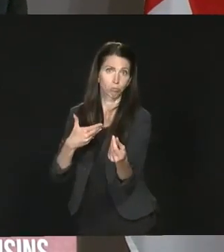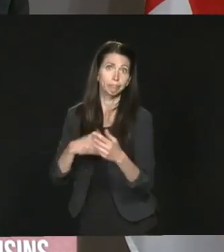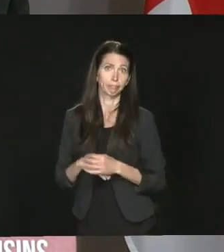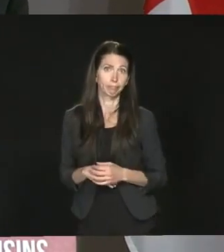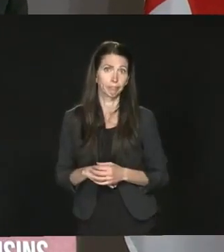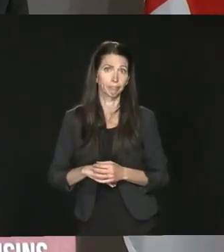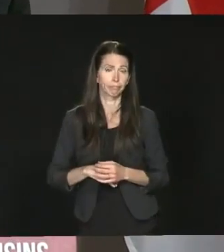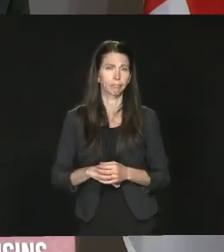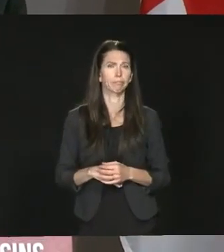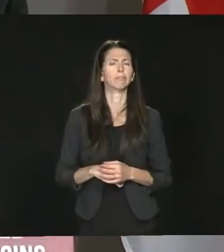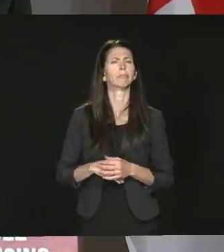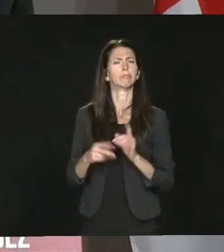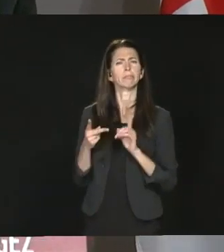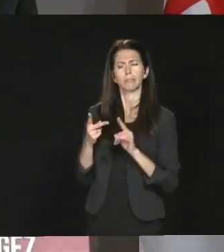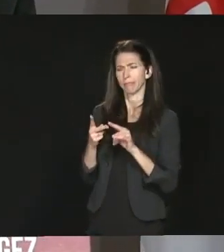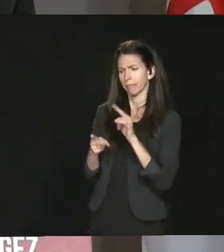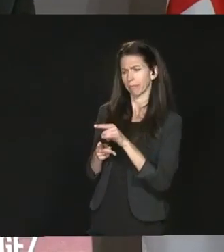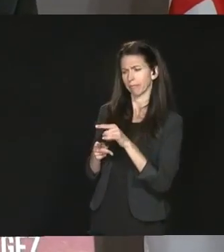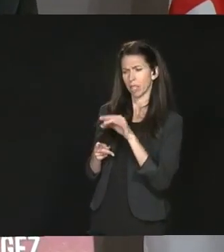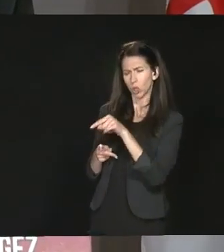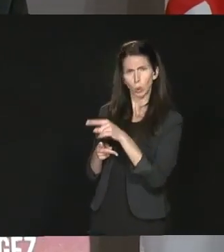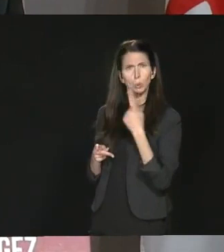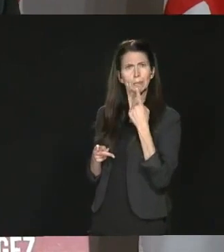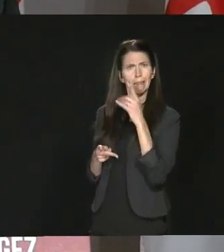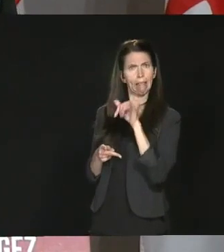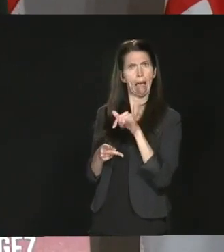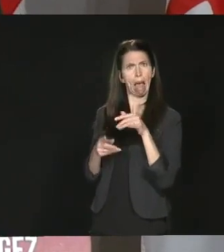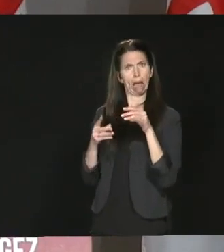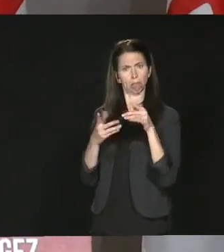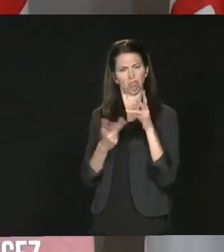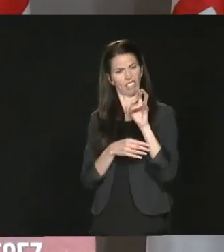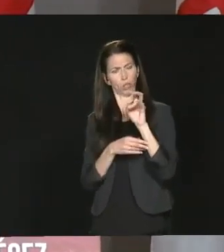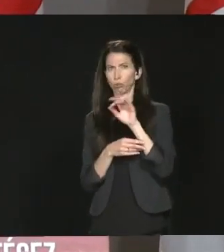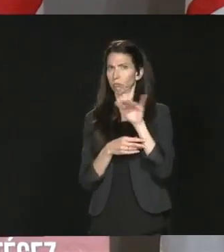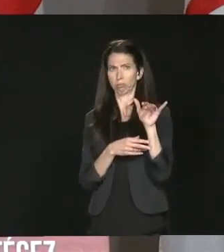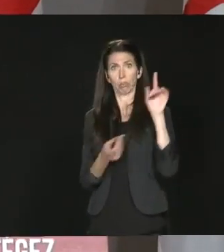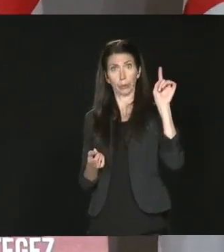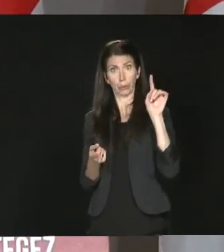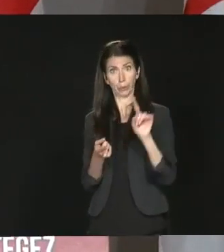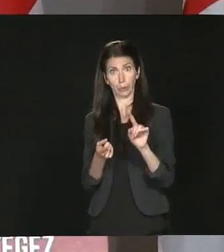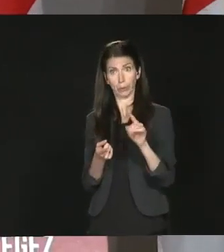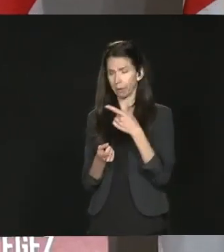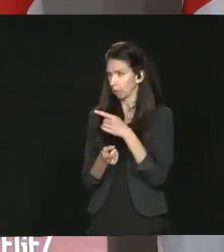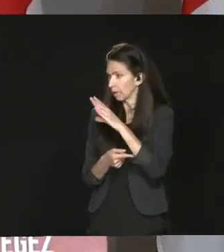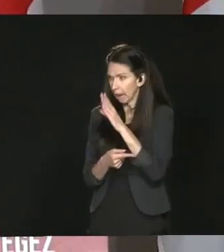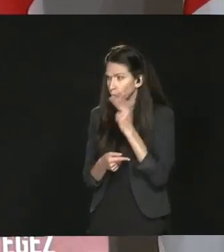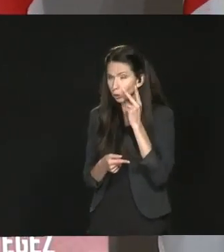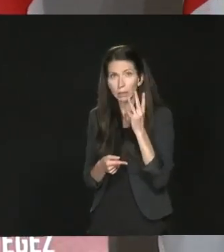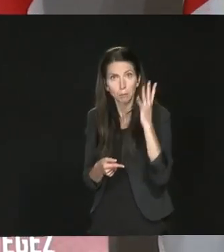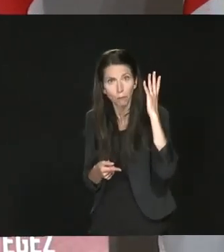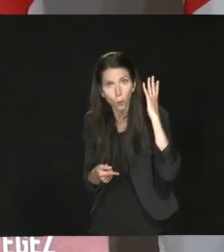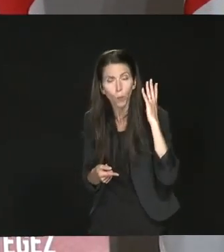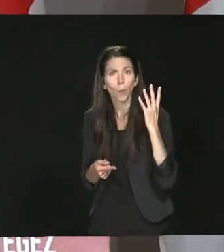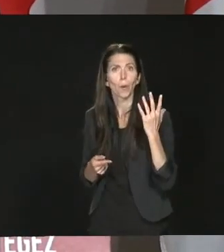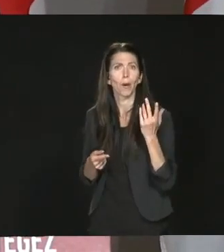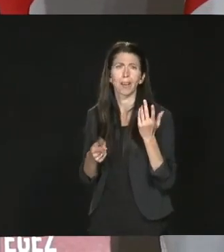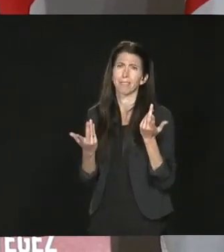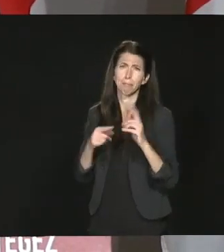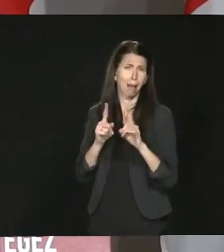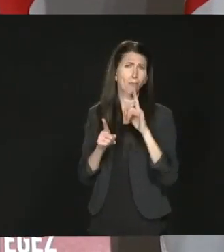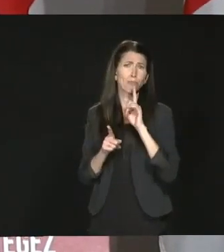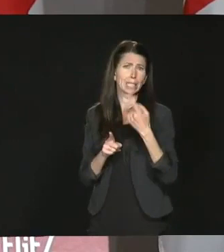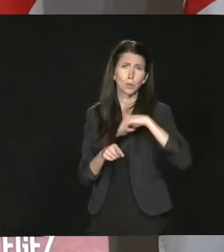numbers are unprecedented. Of course, you know, around 600 inmates are released due to statutory release every month anyway. So, you know, I'm not quite